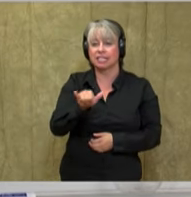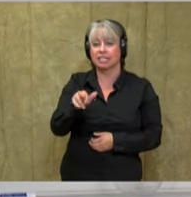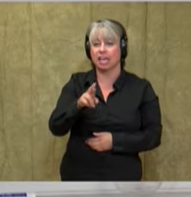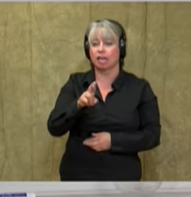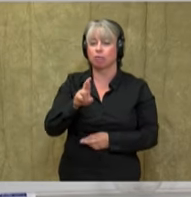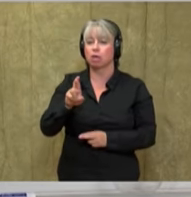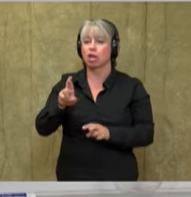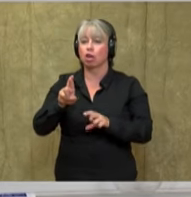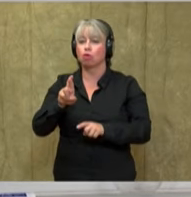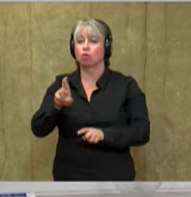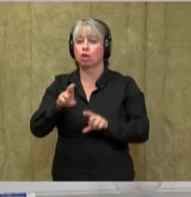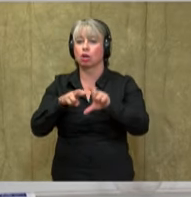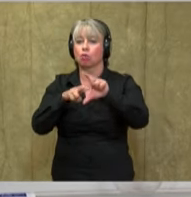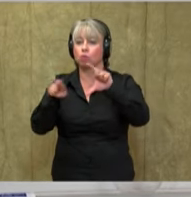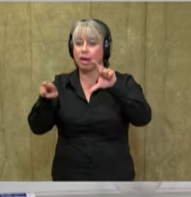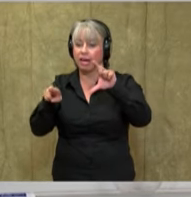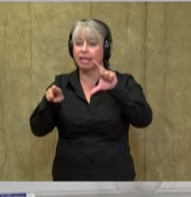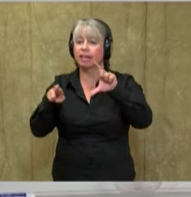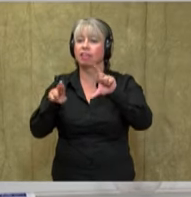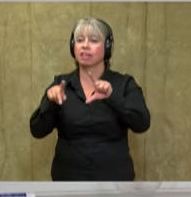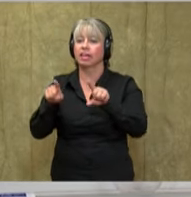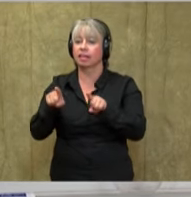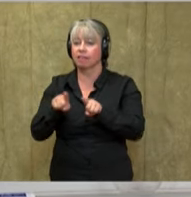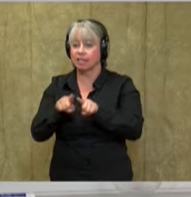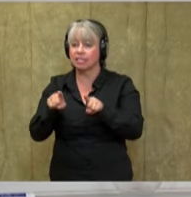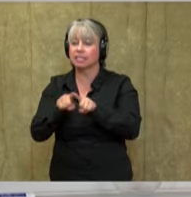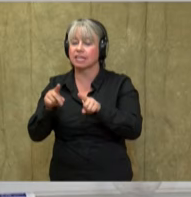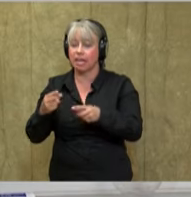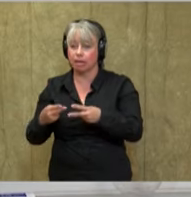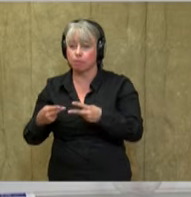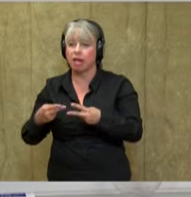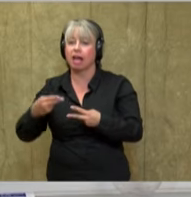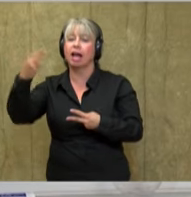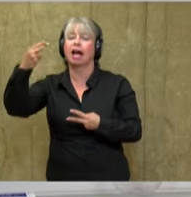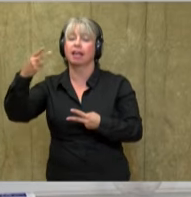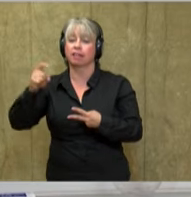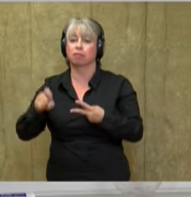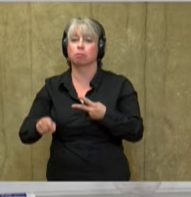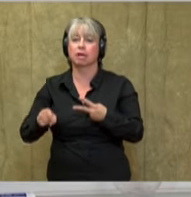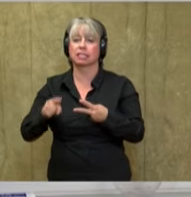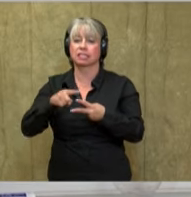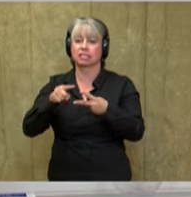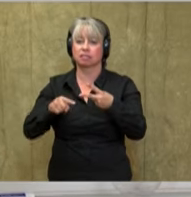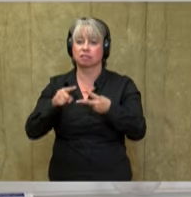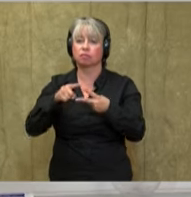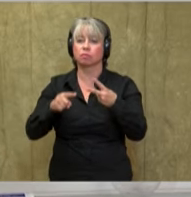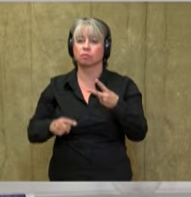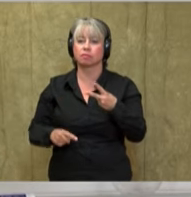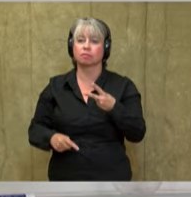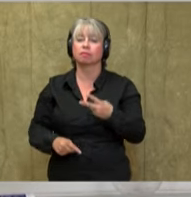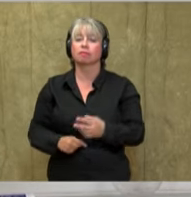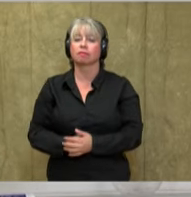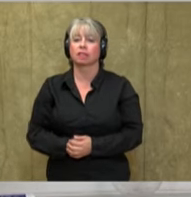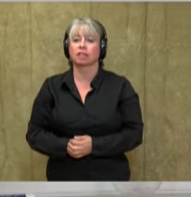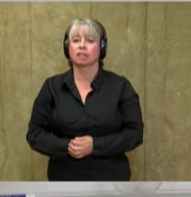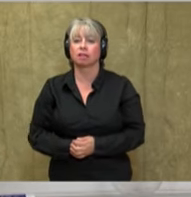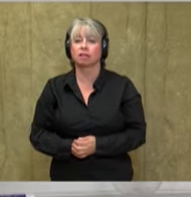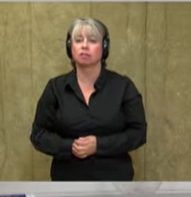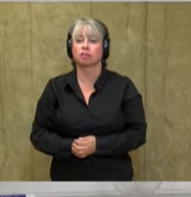height. Okay, so the same diameter, same radius, and the same height. So let's look at some here.